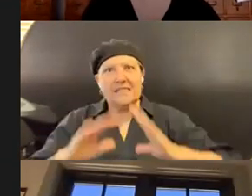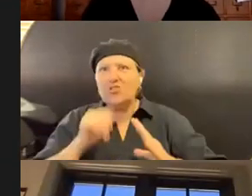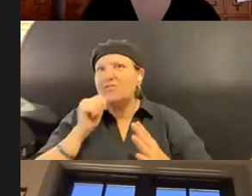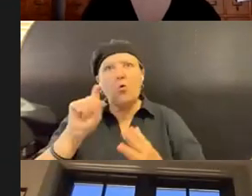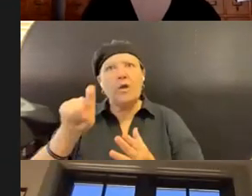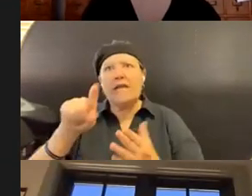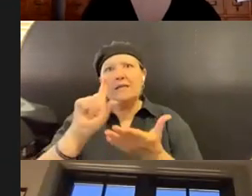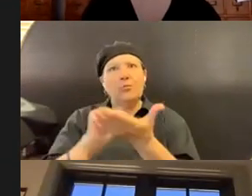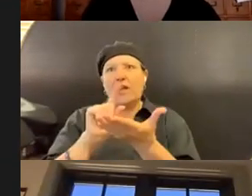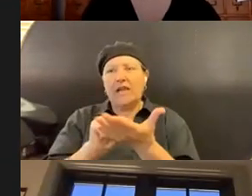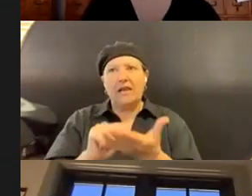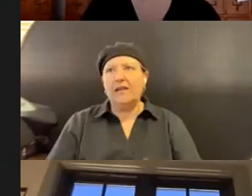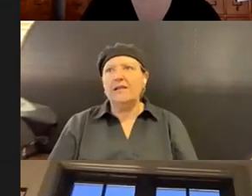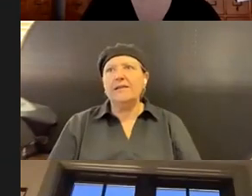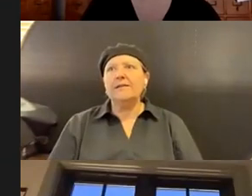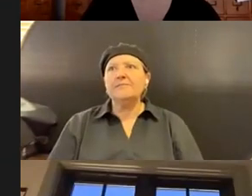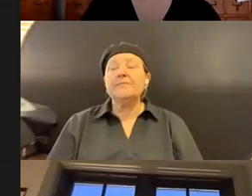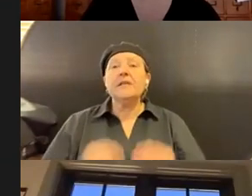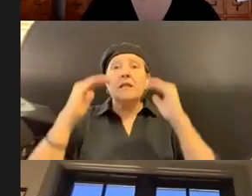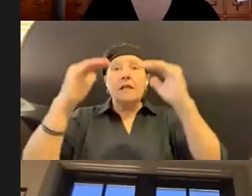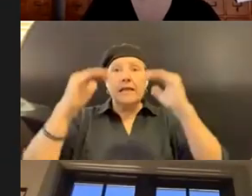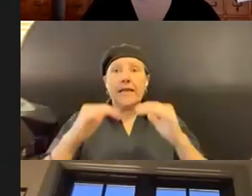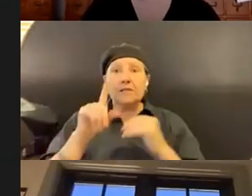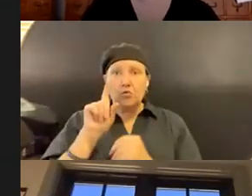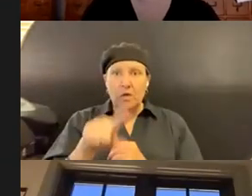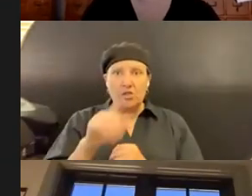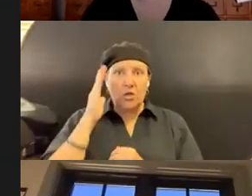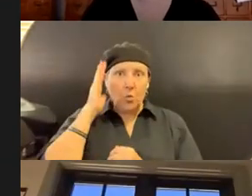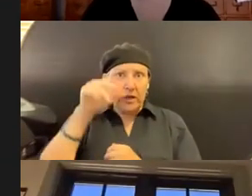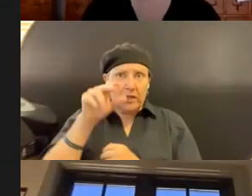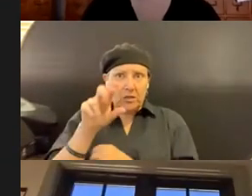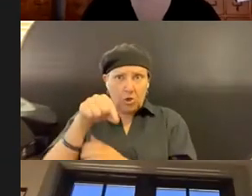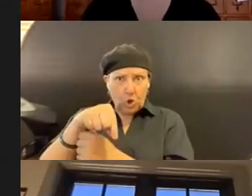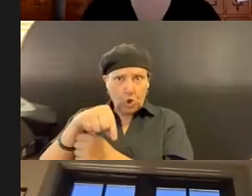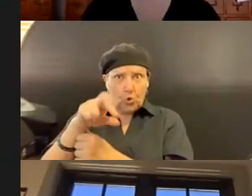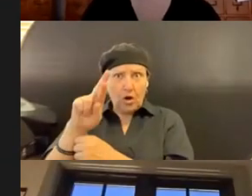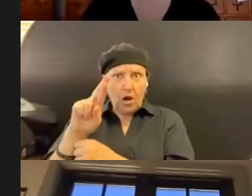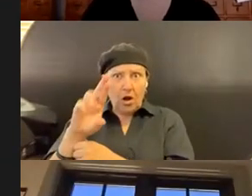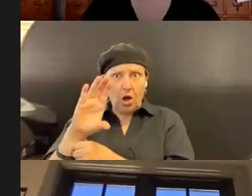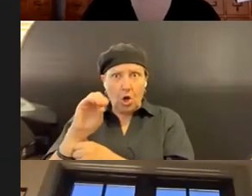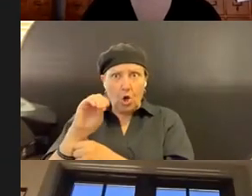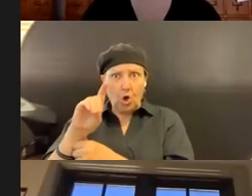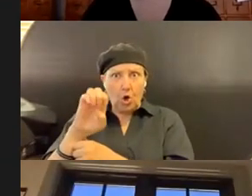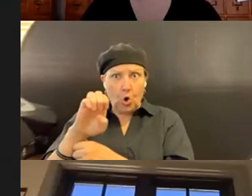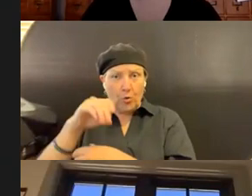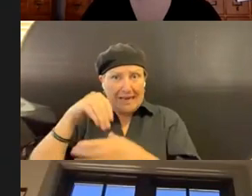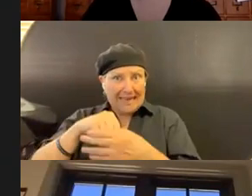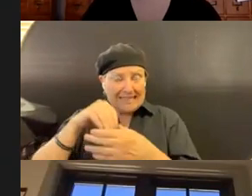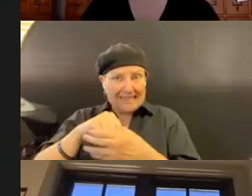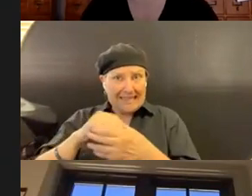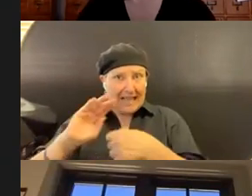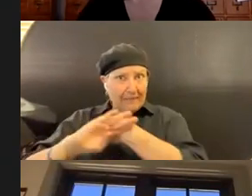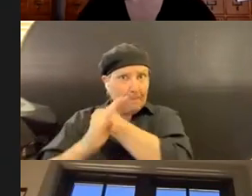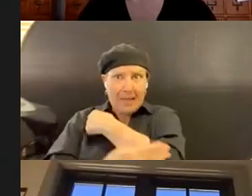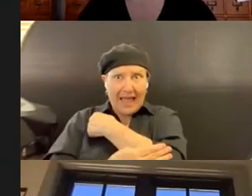Mm-hmm. Next one is, will the QR codes come in the materials bag? At this point, it is not going to come in the